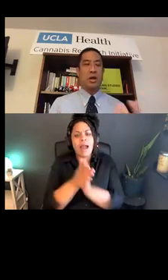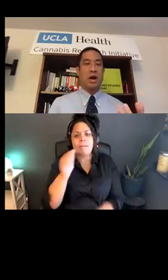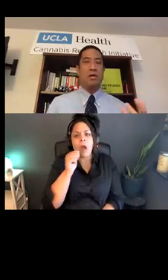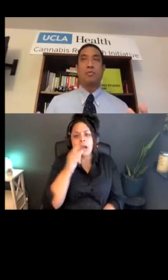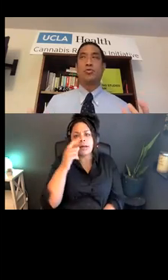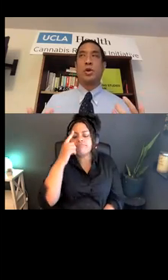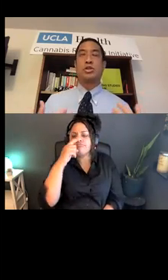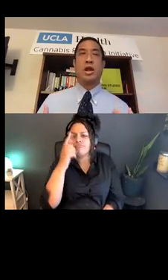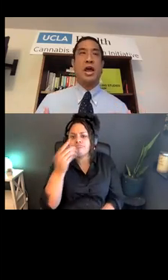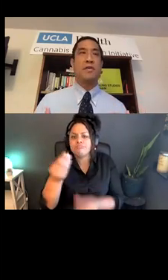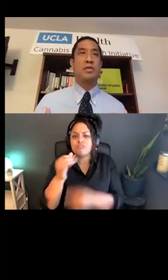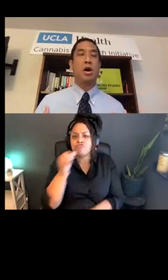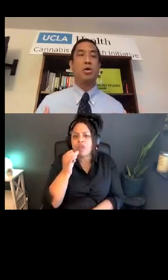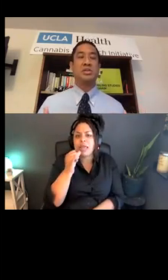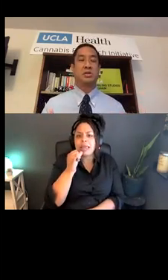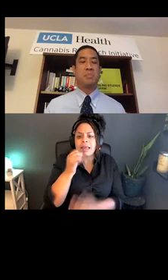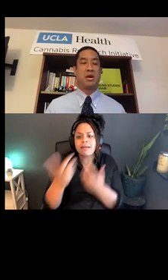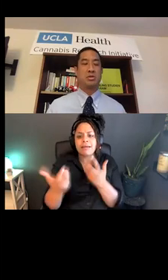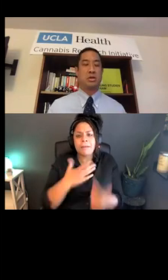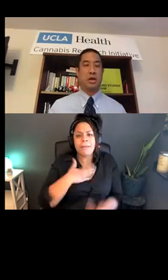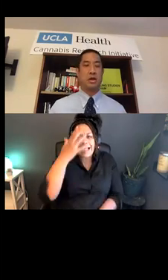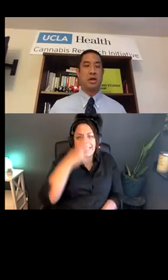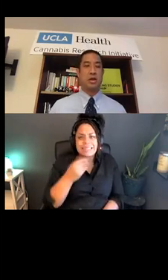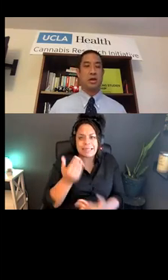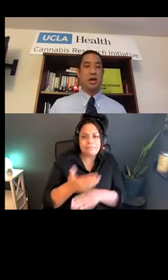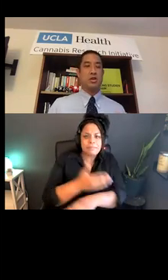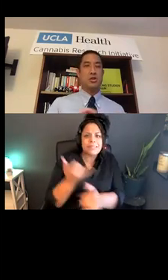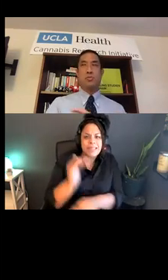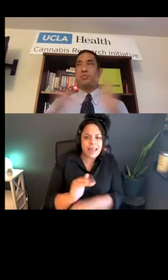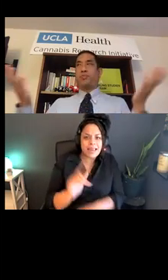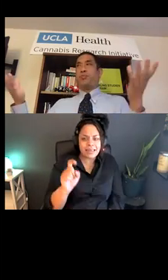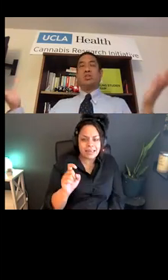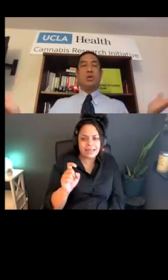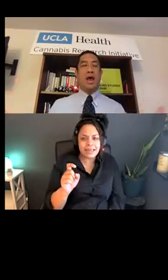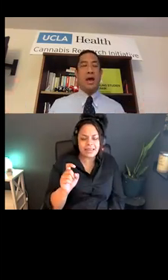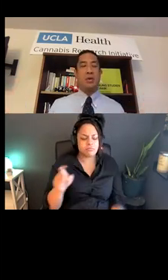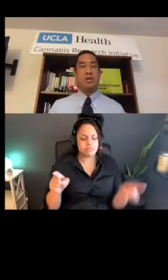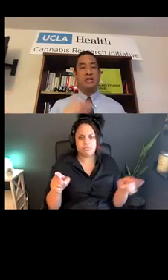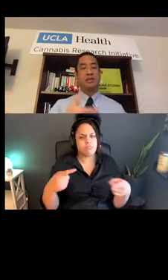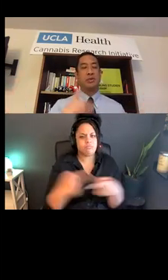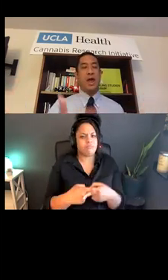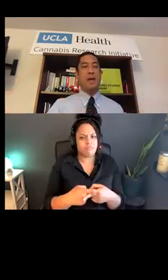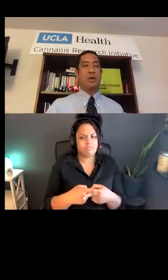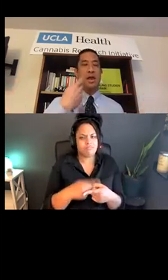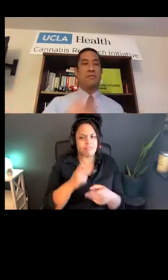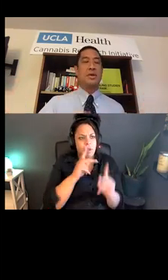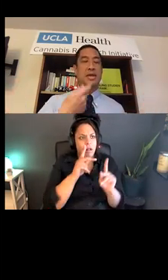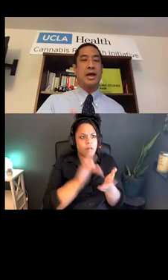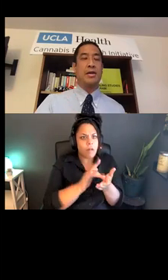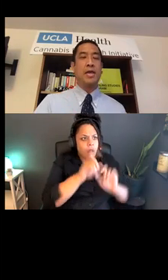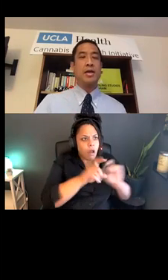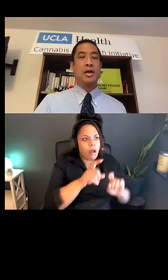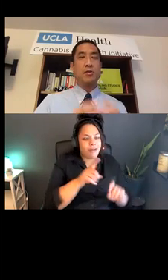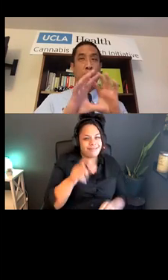say, what kind of drink should I have that'll help me sleep better tonight? And this wouldn't happen, and yet this is what's happening every